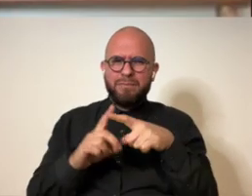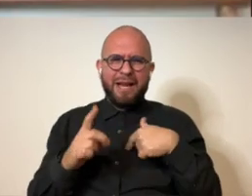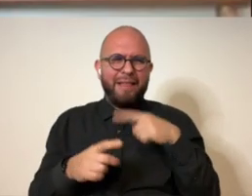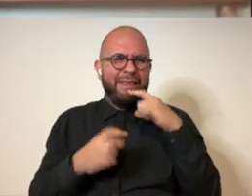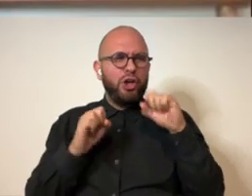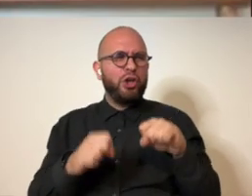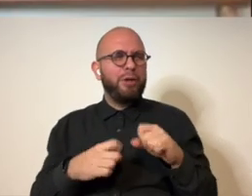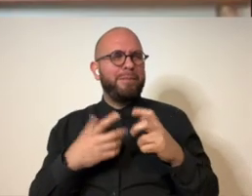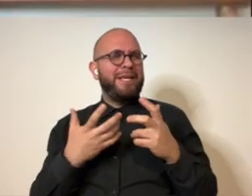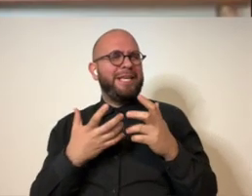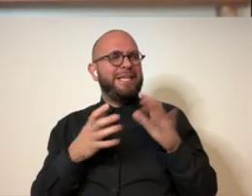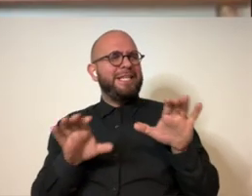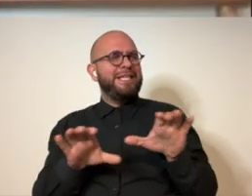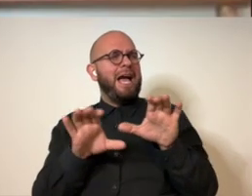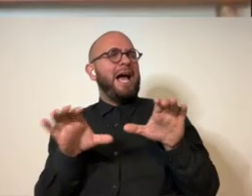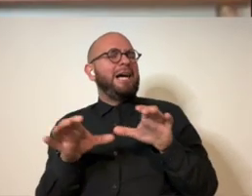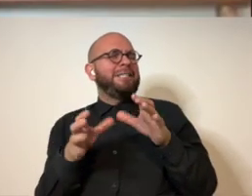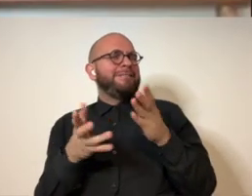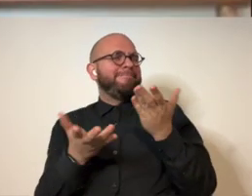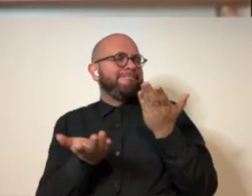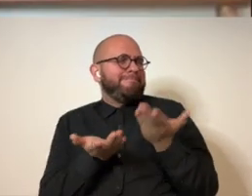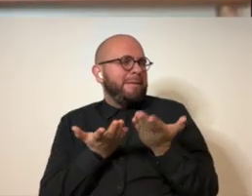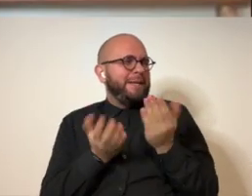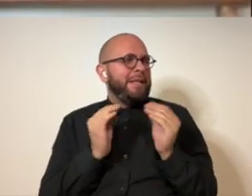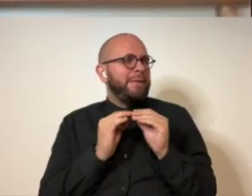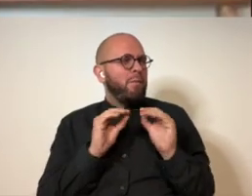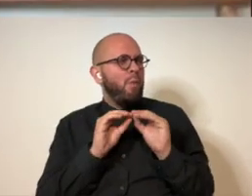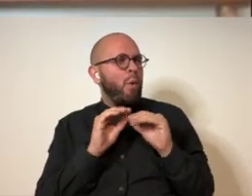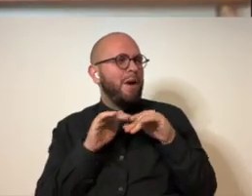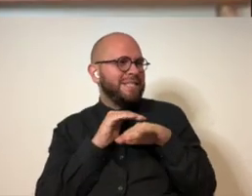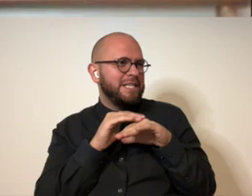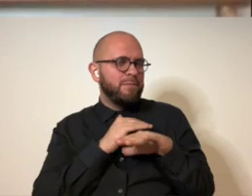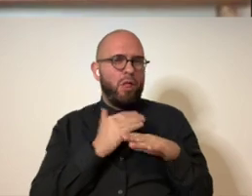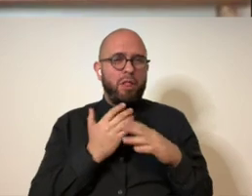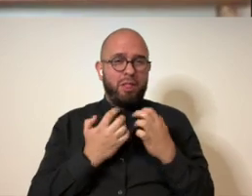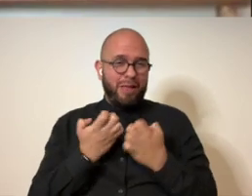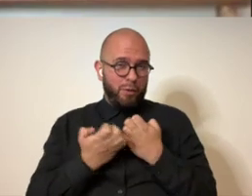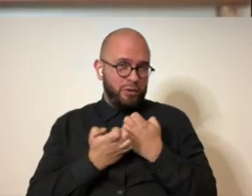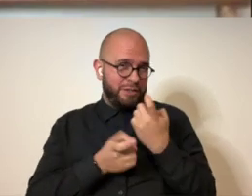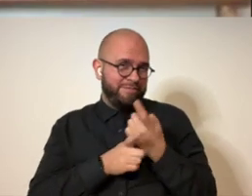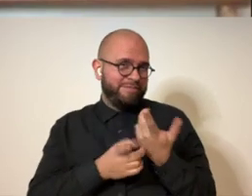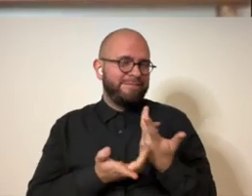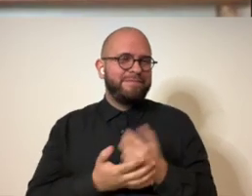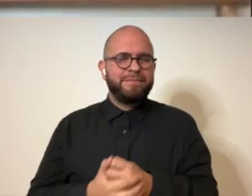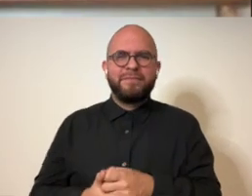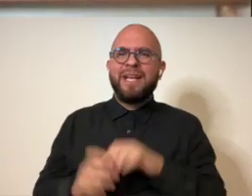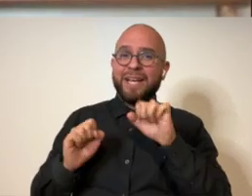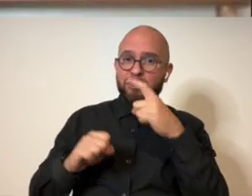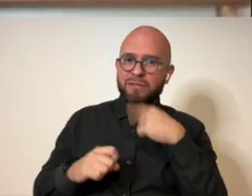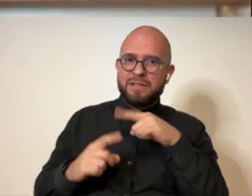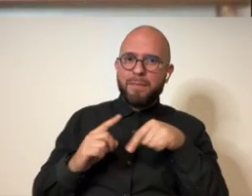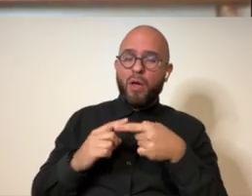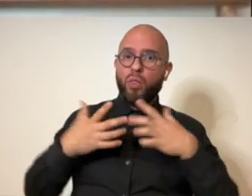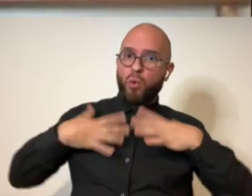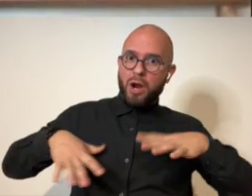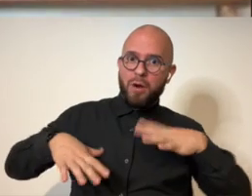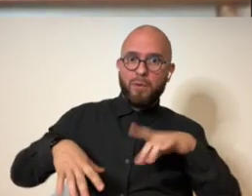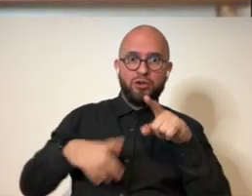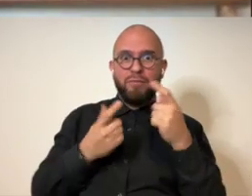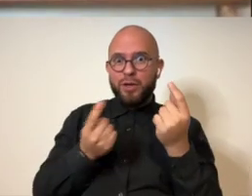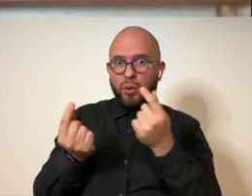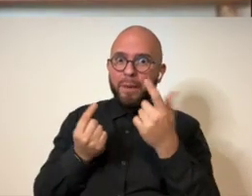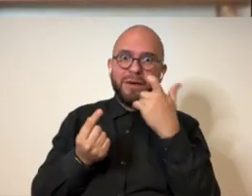it. We're still talking about a lot of the stuff that's difficult, but it can be done in a way, I don't know, maybe it's a little bit